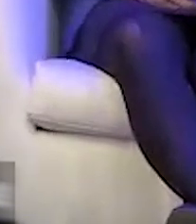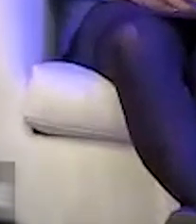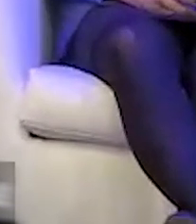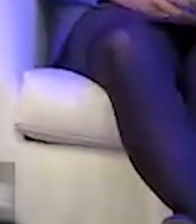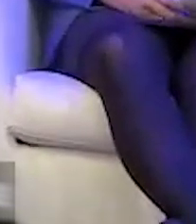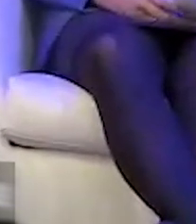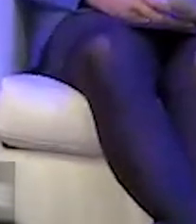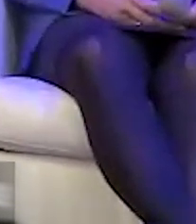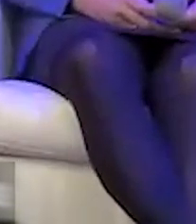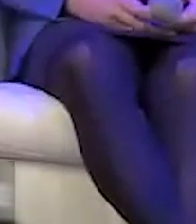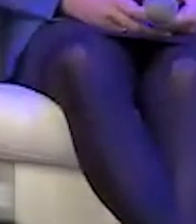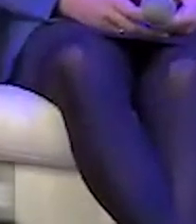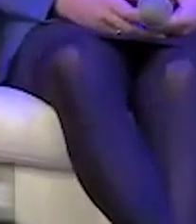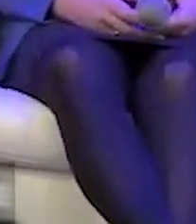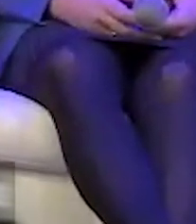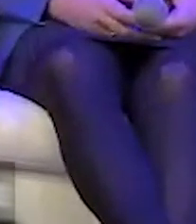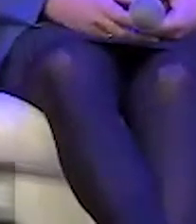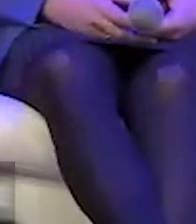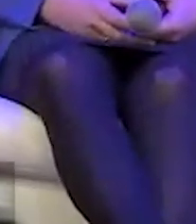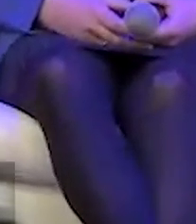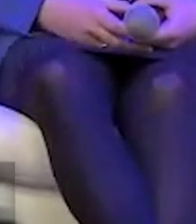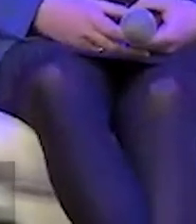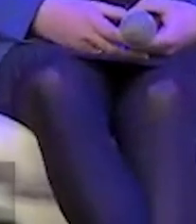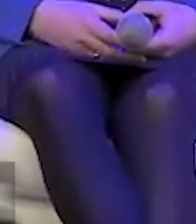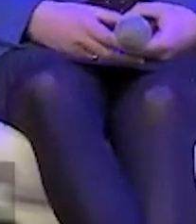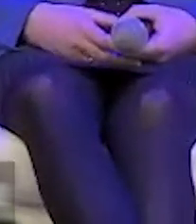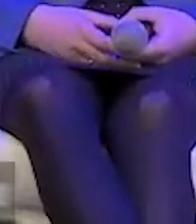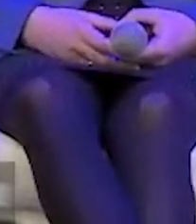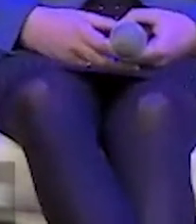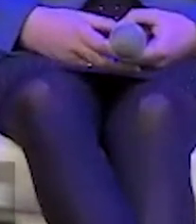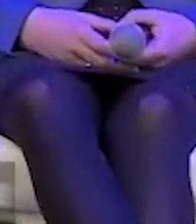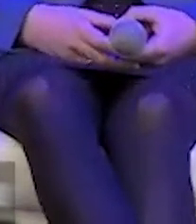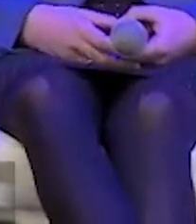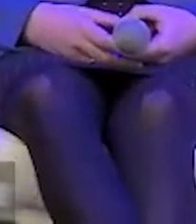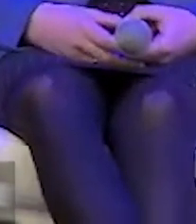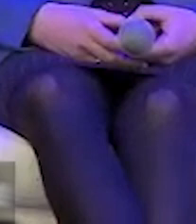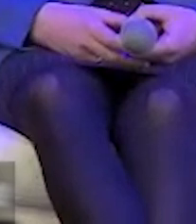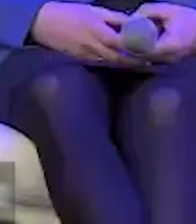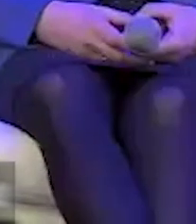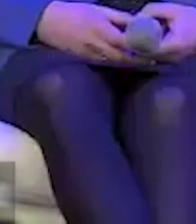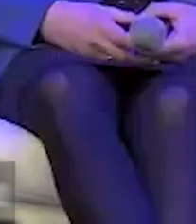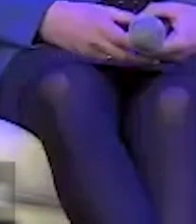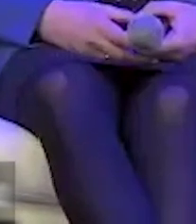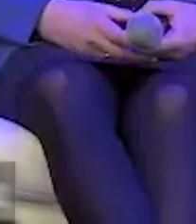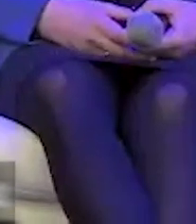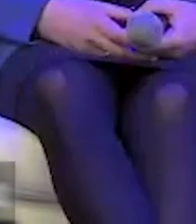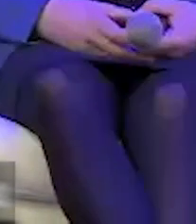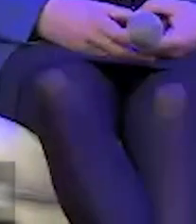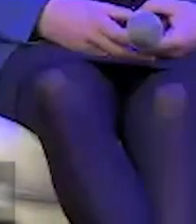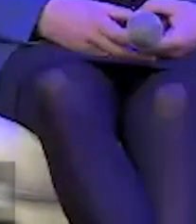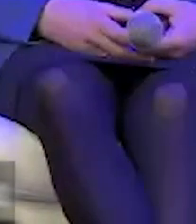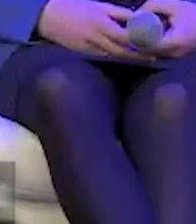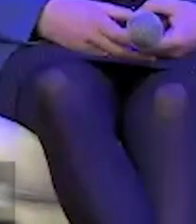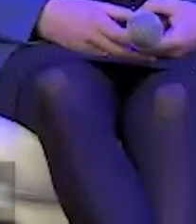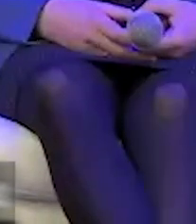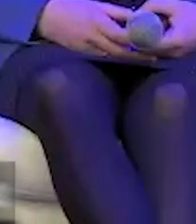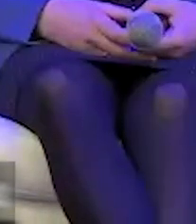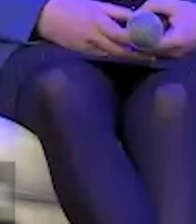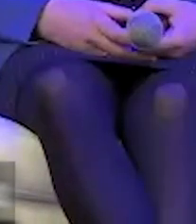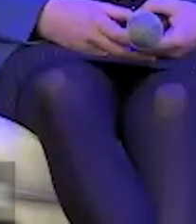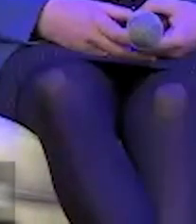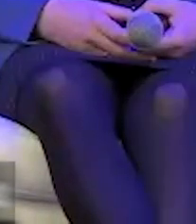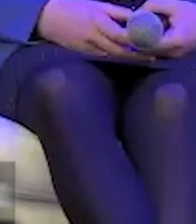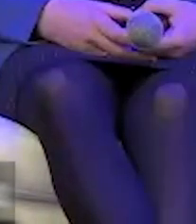where we are able to spotlight skills that people don't know that they actually have. Or maybe they do think that they're